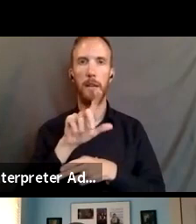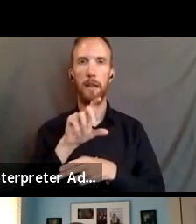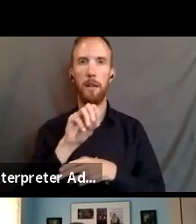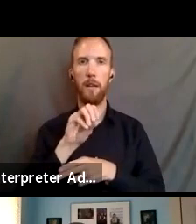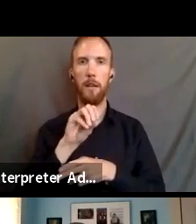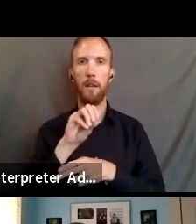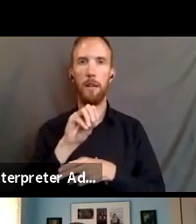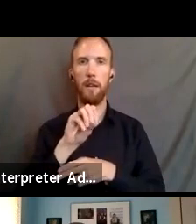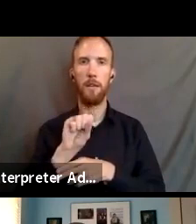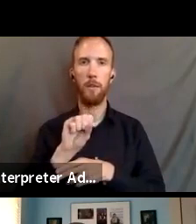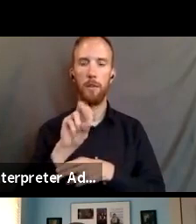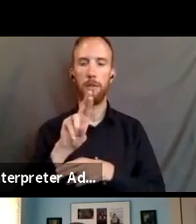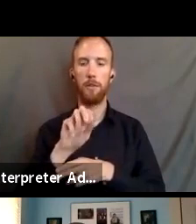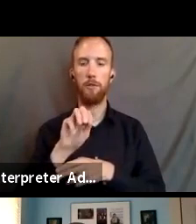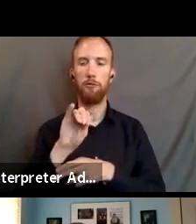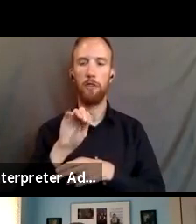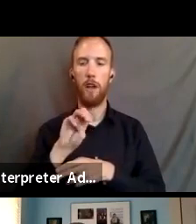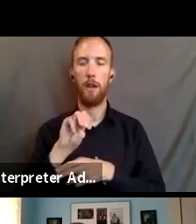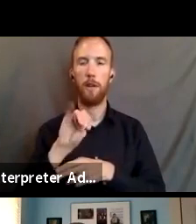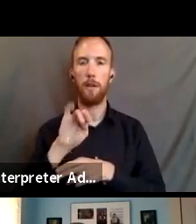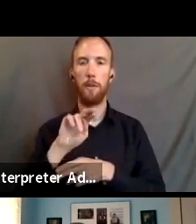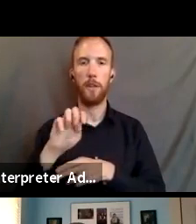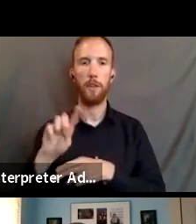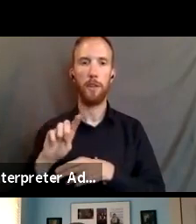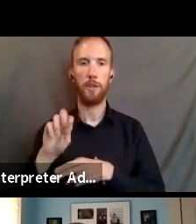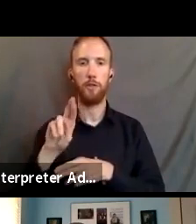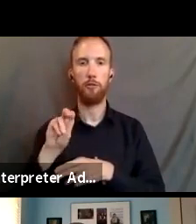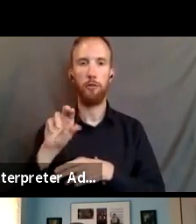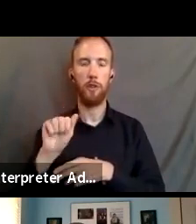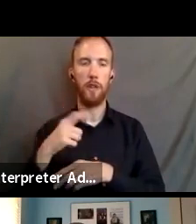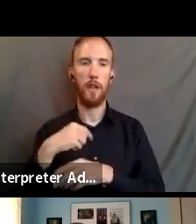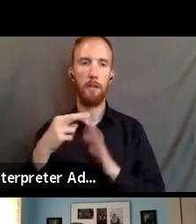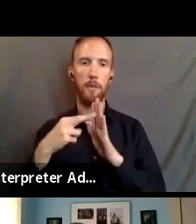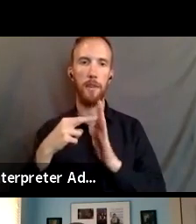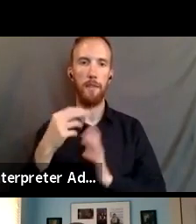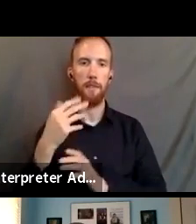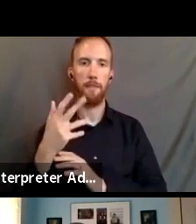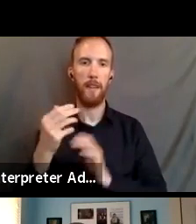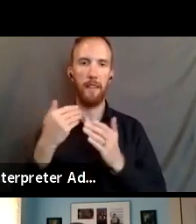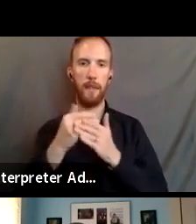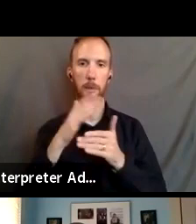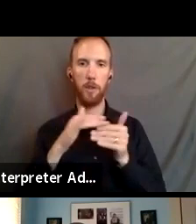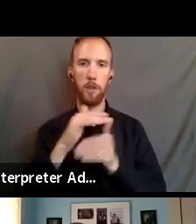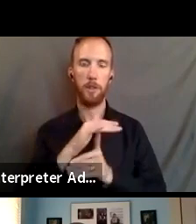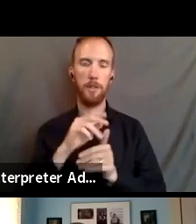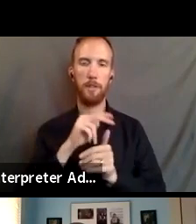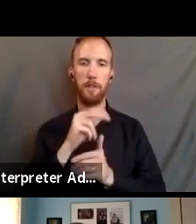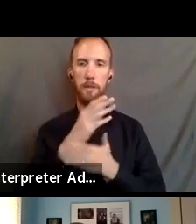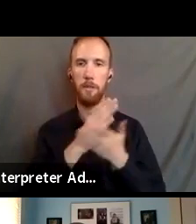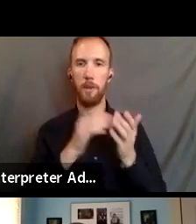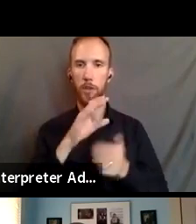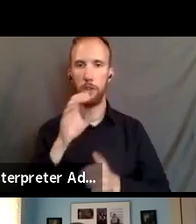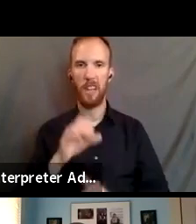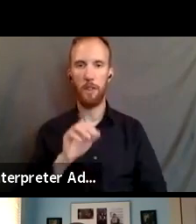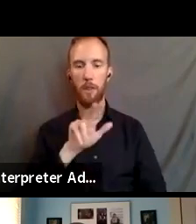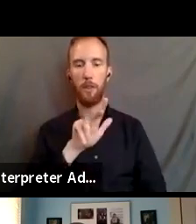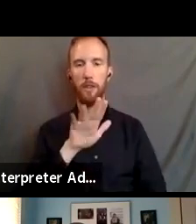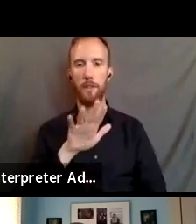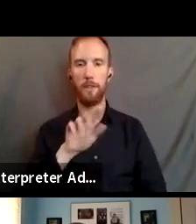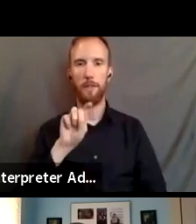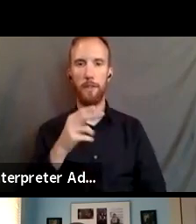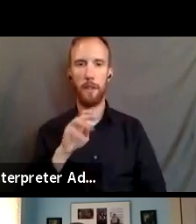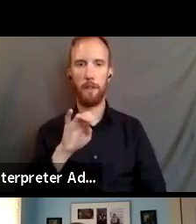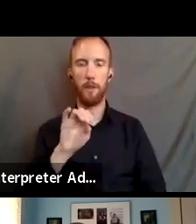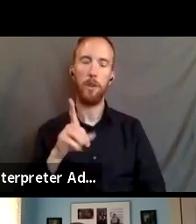to represent portions of five neighborhoods on the northwest side of chicago's aldermen of the 35th ward and i come before you again today to